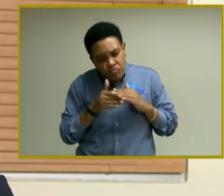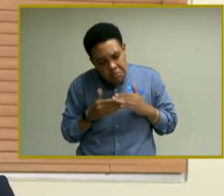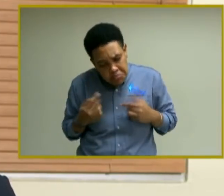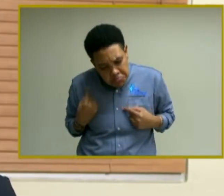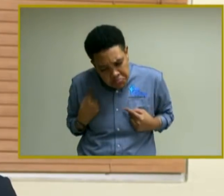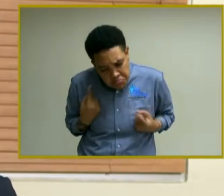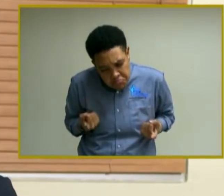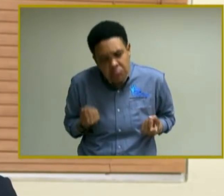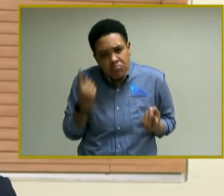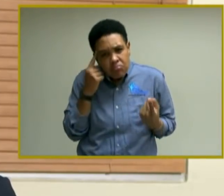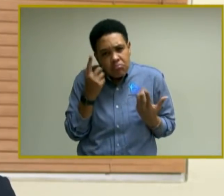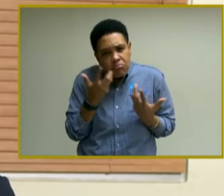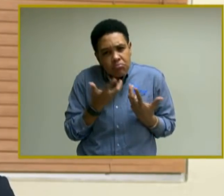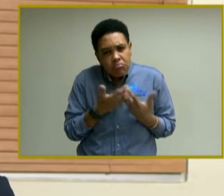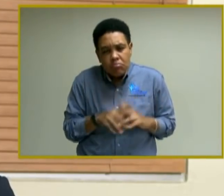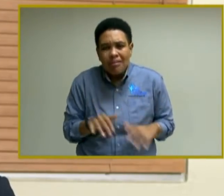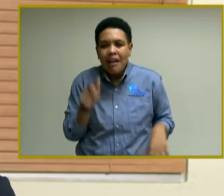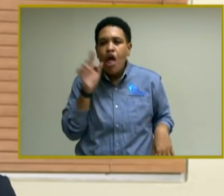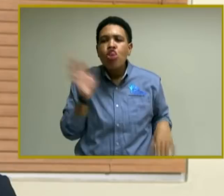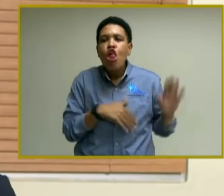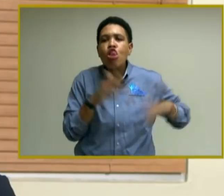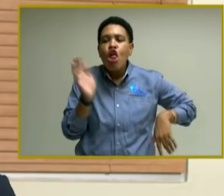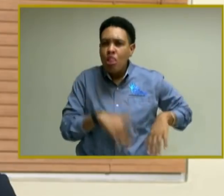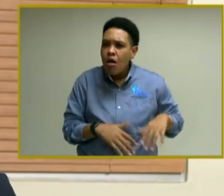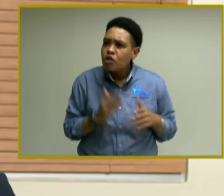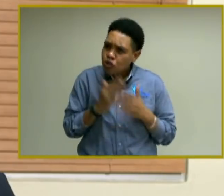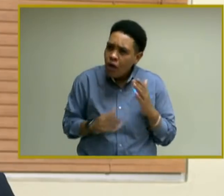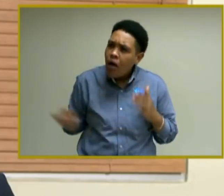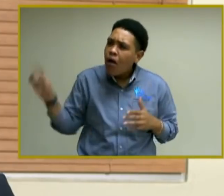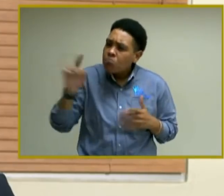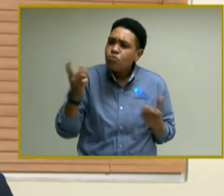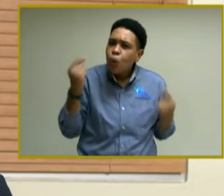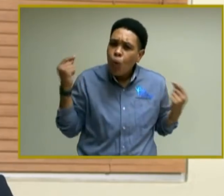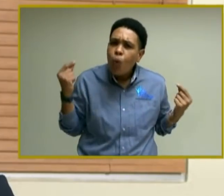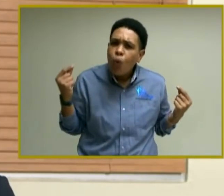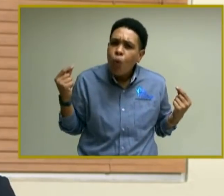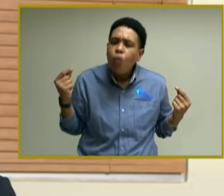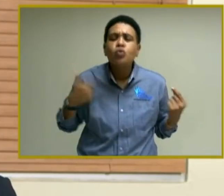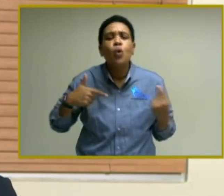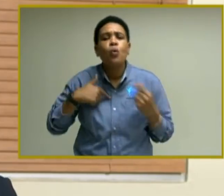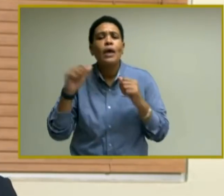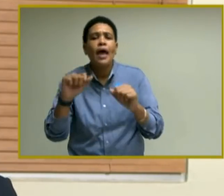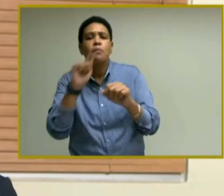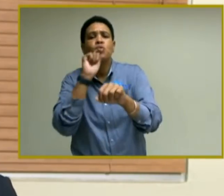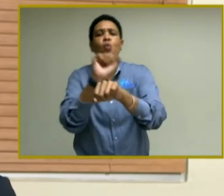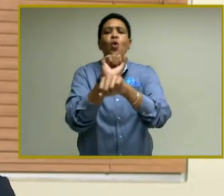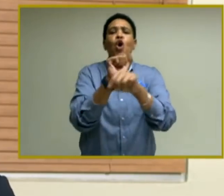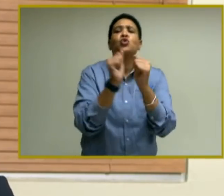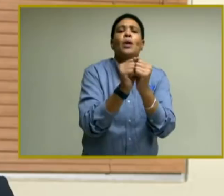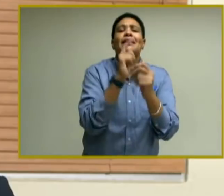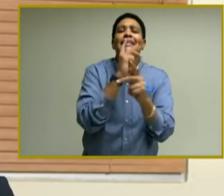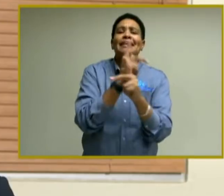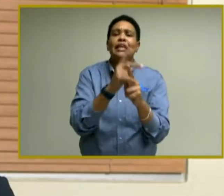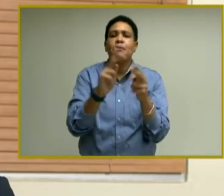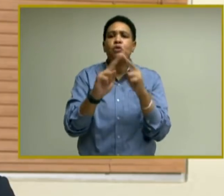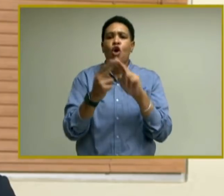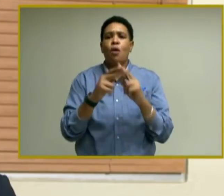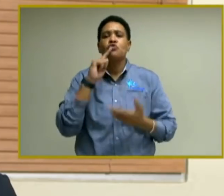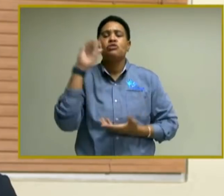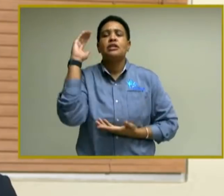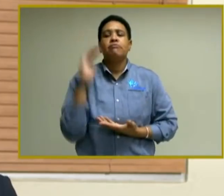been compliant to some extent, and therefore we have been able to work together to keep the numbers